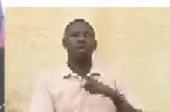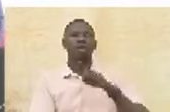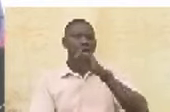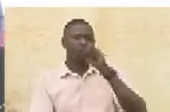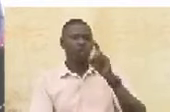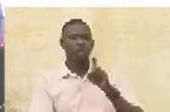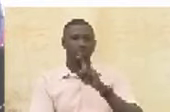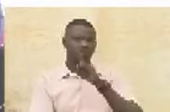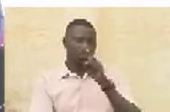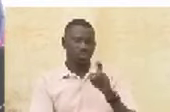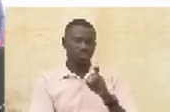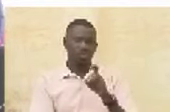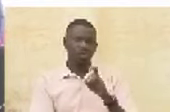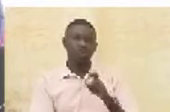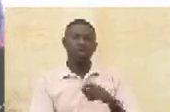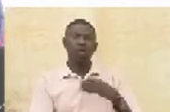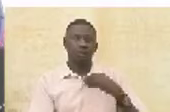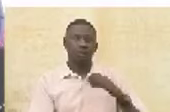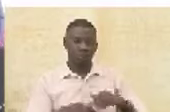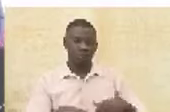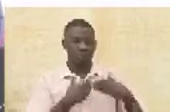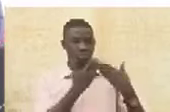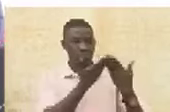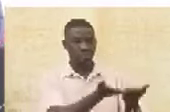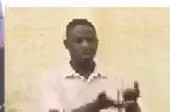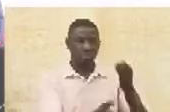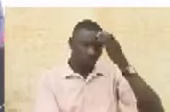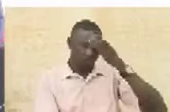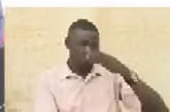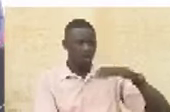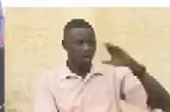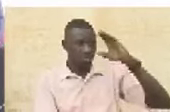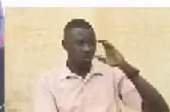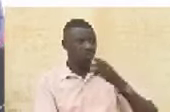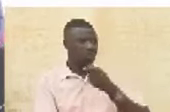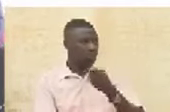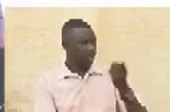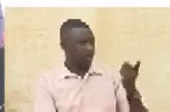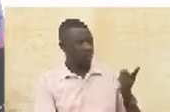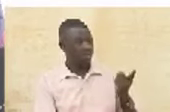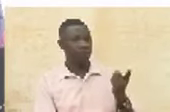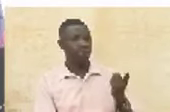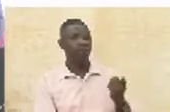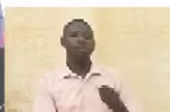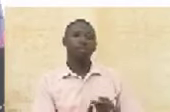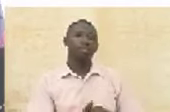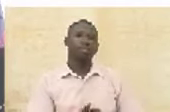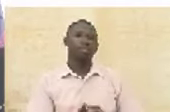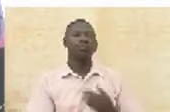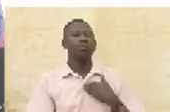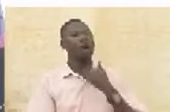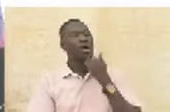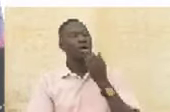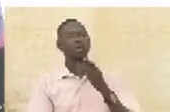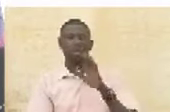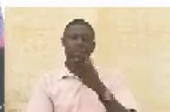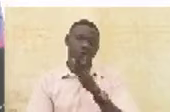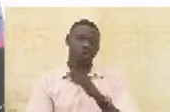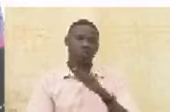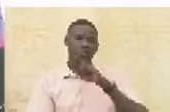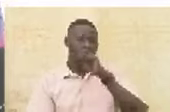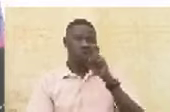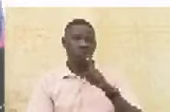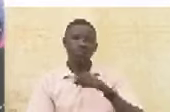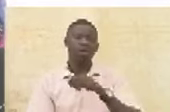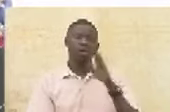nani ninka role bi jabi. Now I refer you to the commissioners. Aninka bi mela kool sambala commissionalia aninki amano. To ask you any other question that